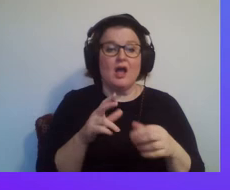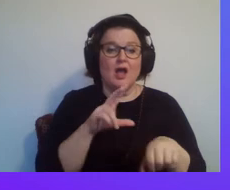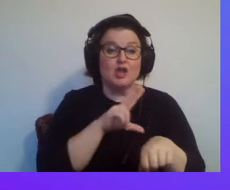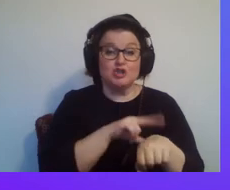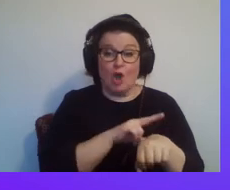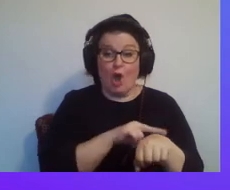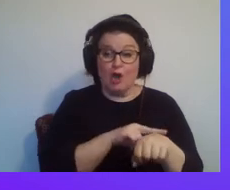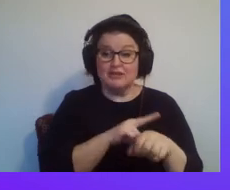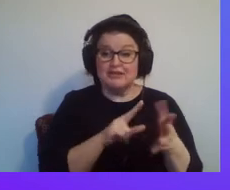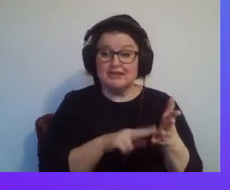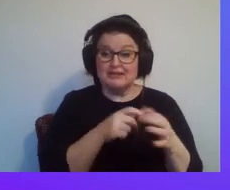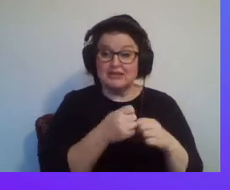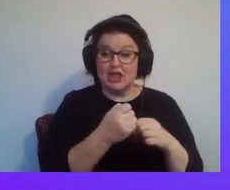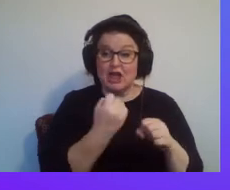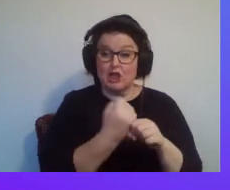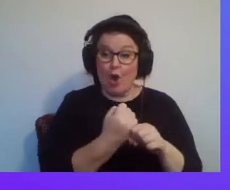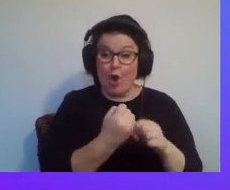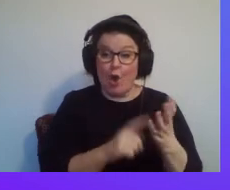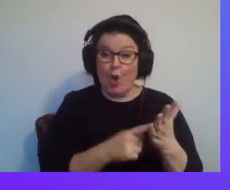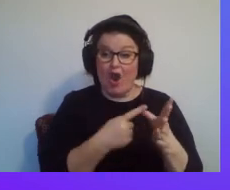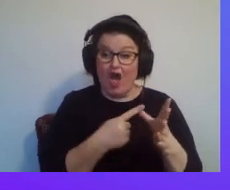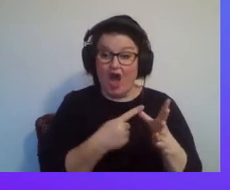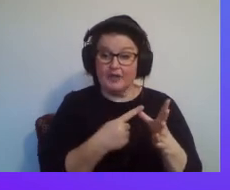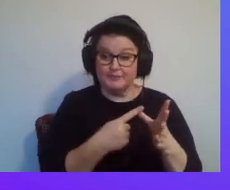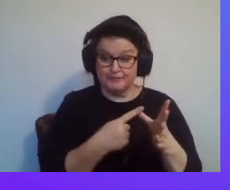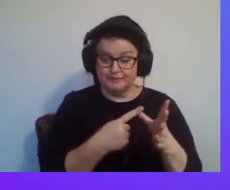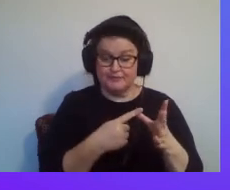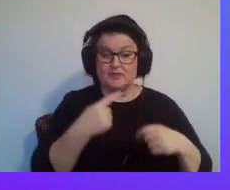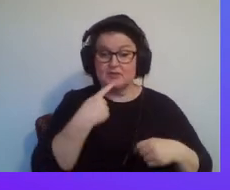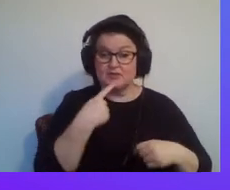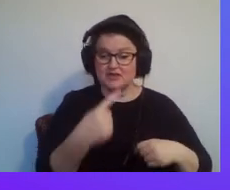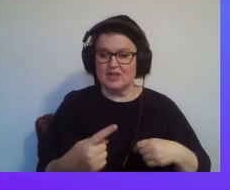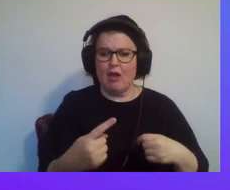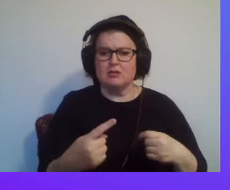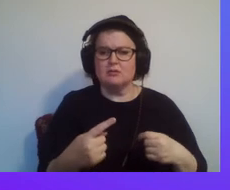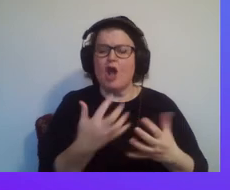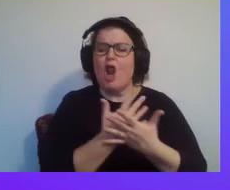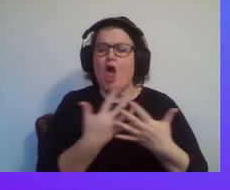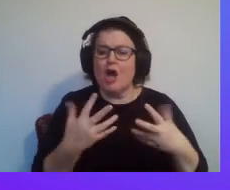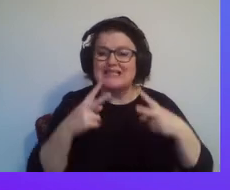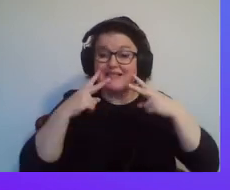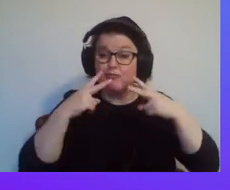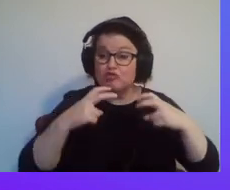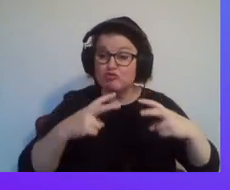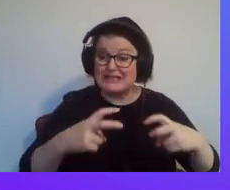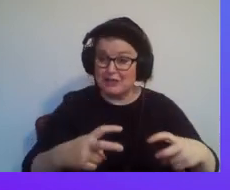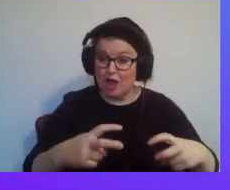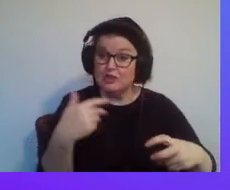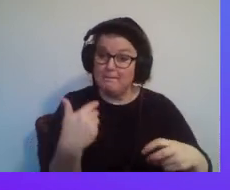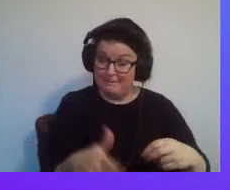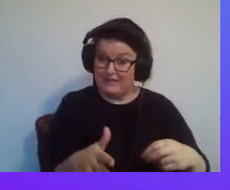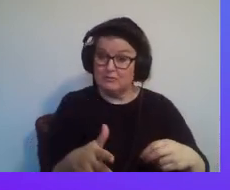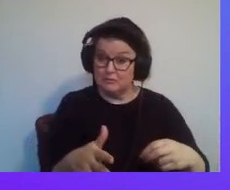nothing is 100% safe, and I'm not going to give the impression that it is. But the evidence that has already been